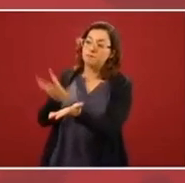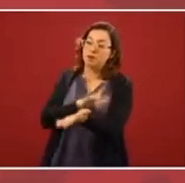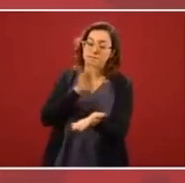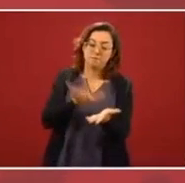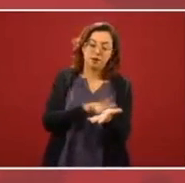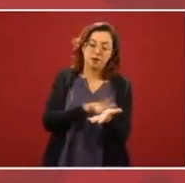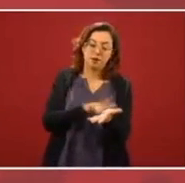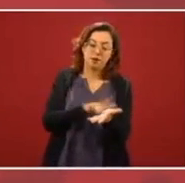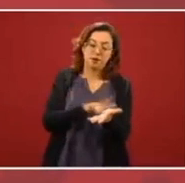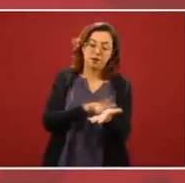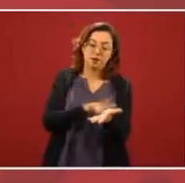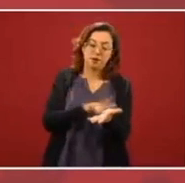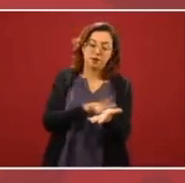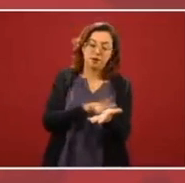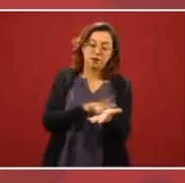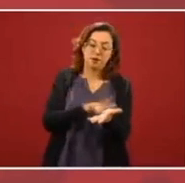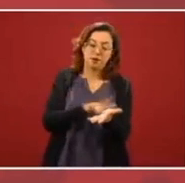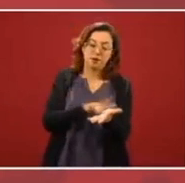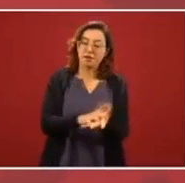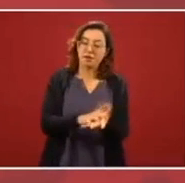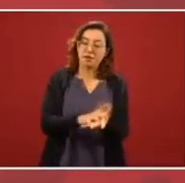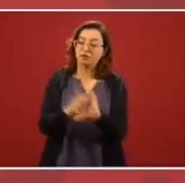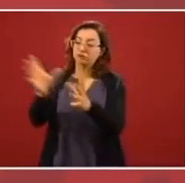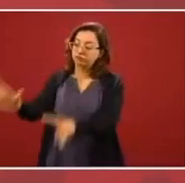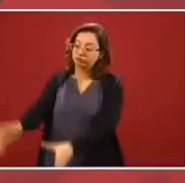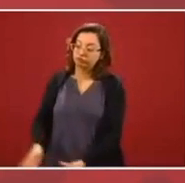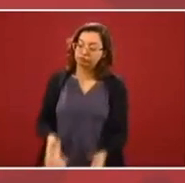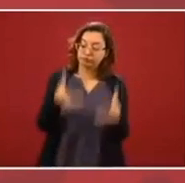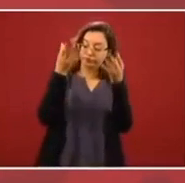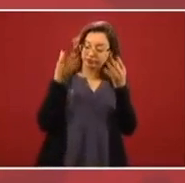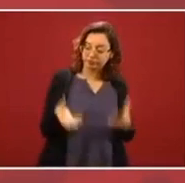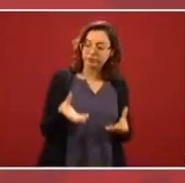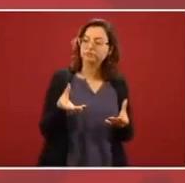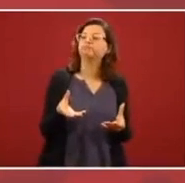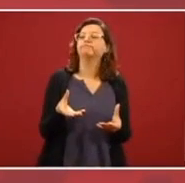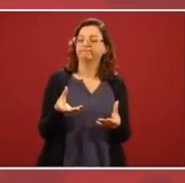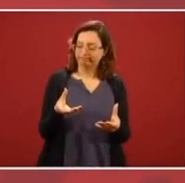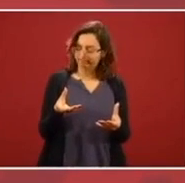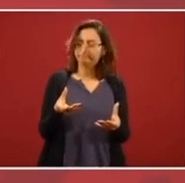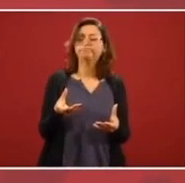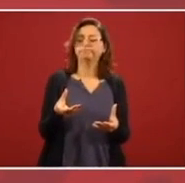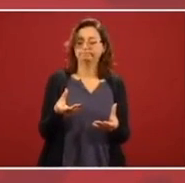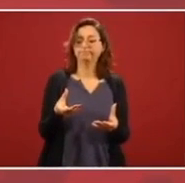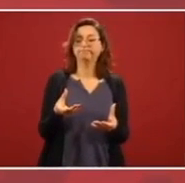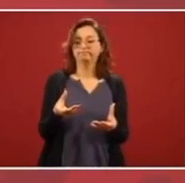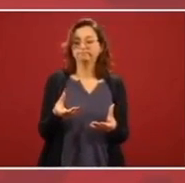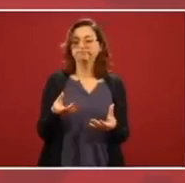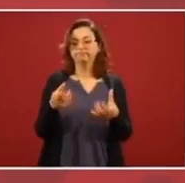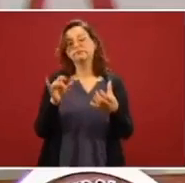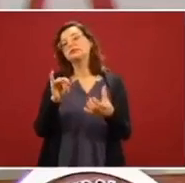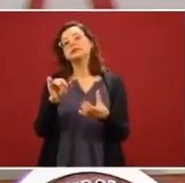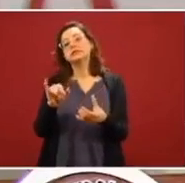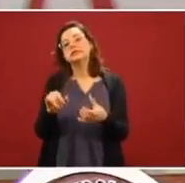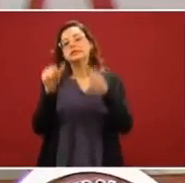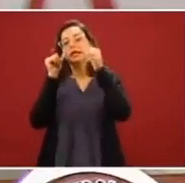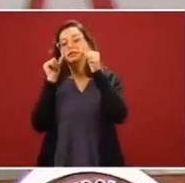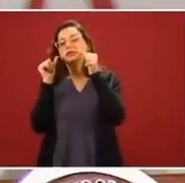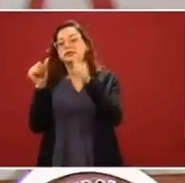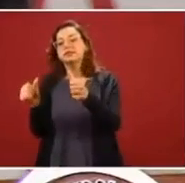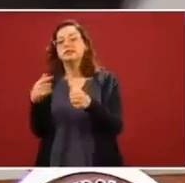Entonces les digo, And then I tell them, bueno, vamos a atender